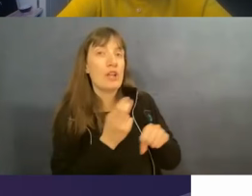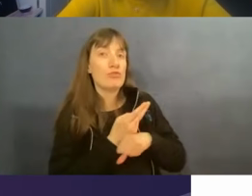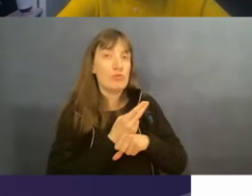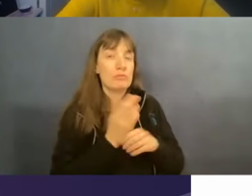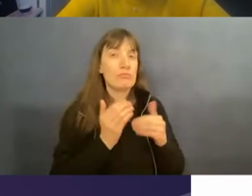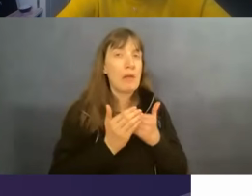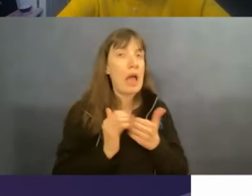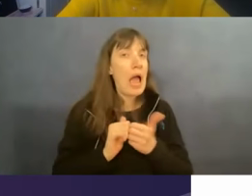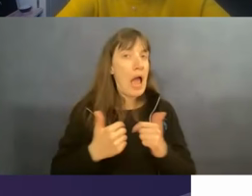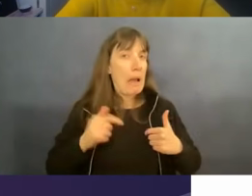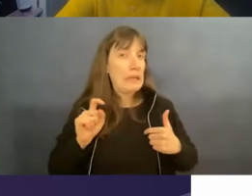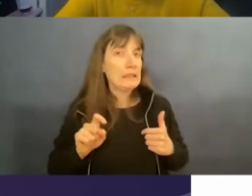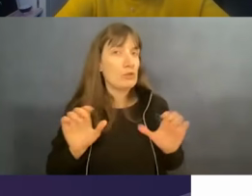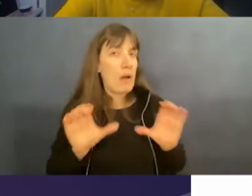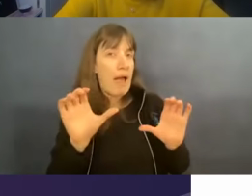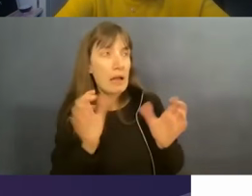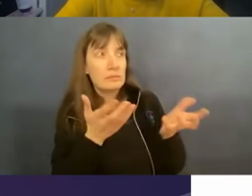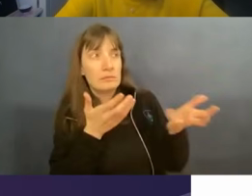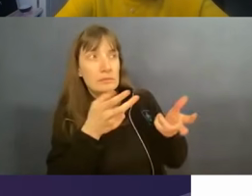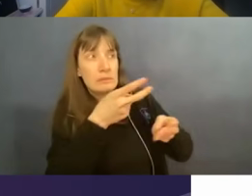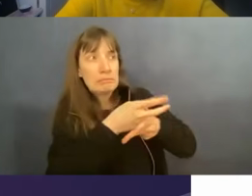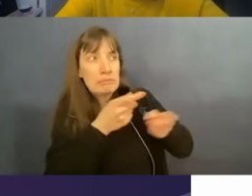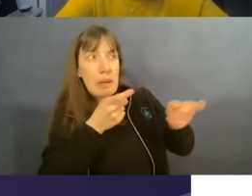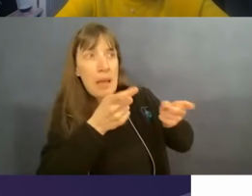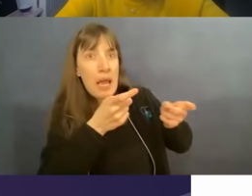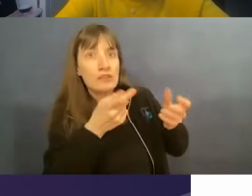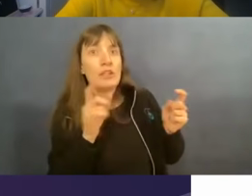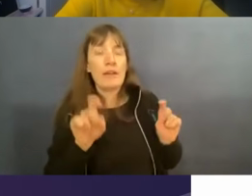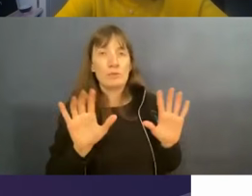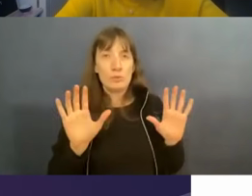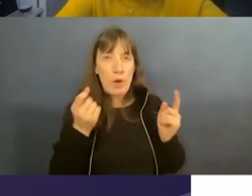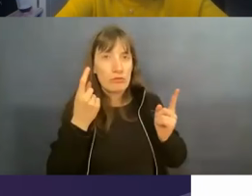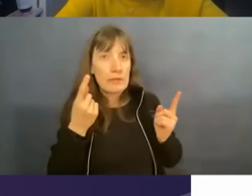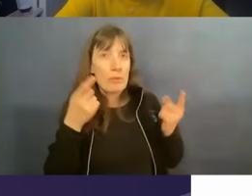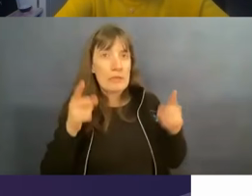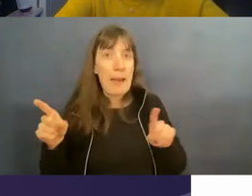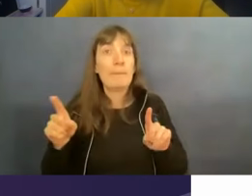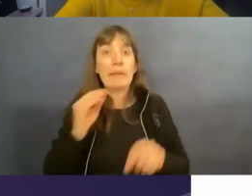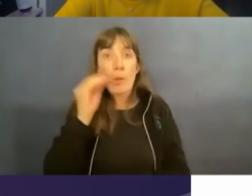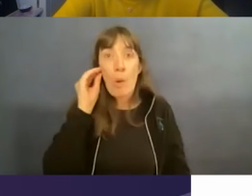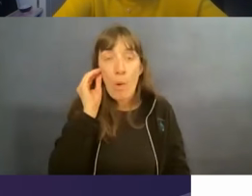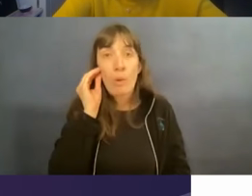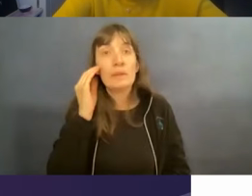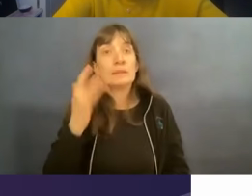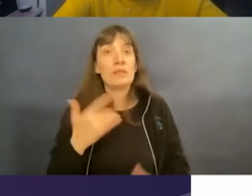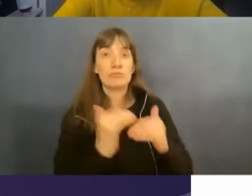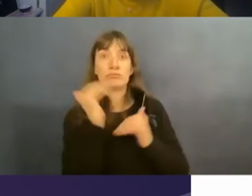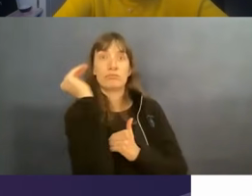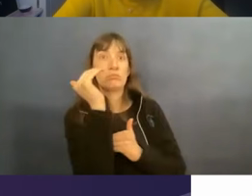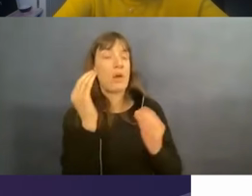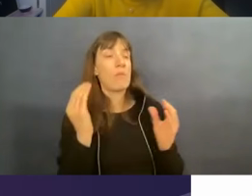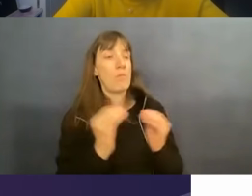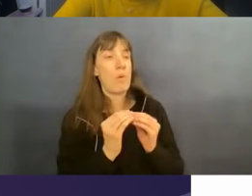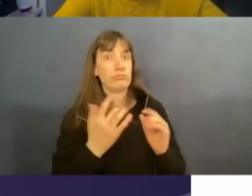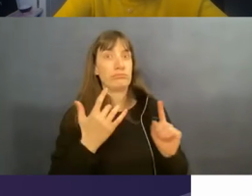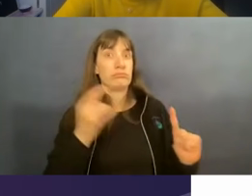dictate how they need to act or or kind of giving them a sense of what's going on in the home and kind of really developing that